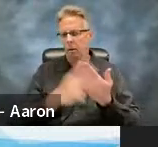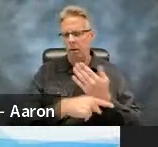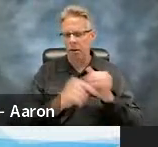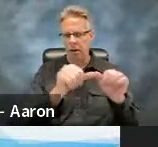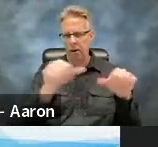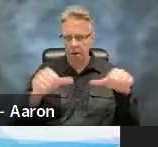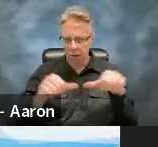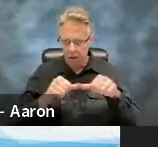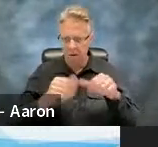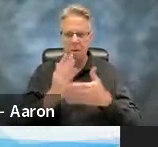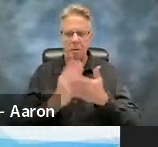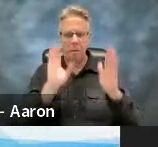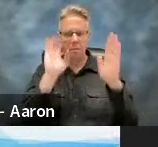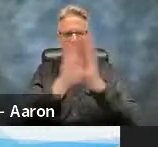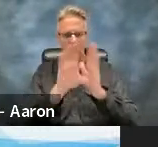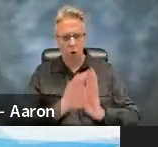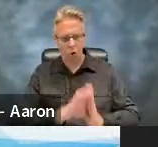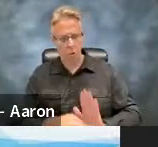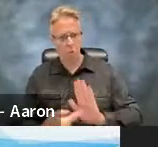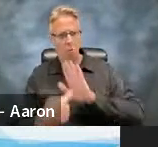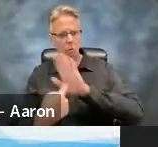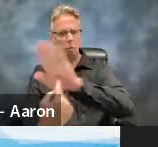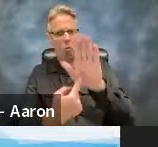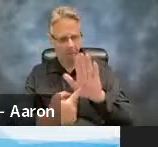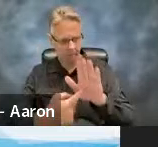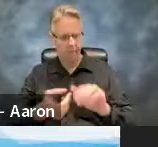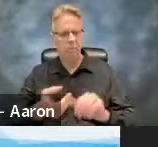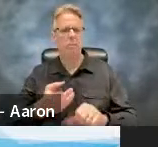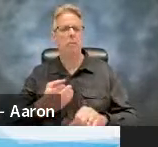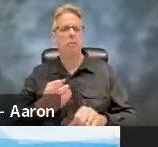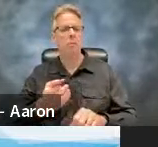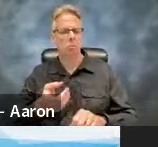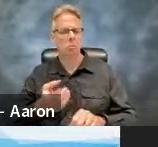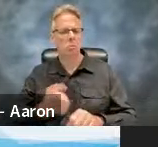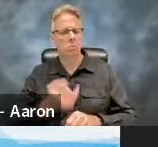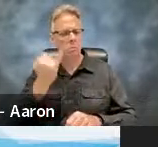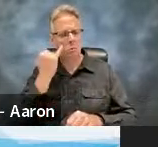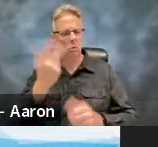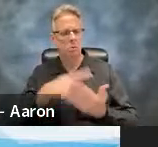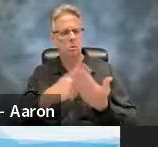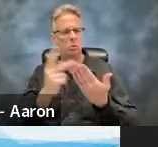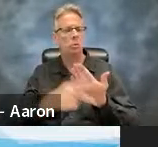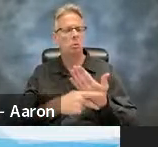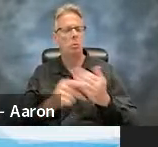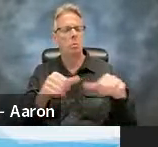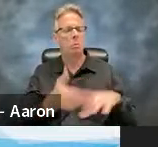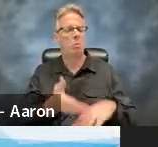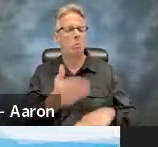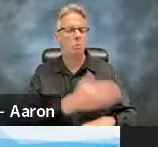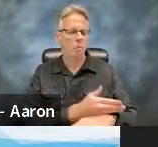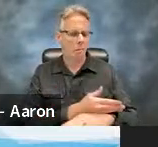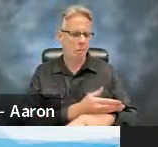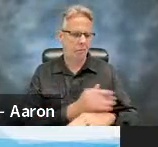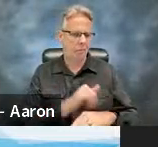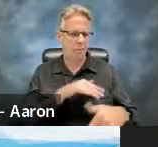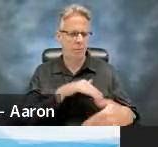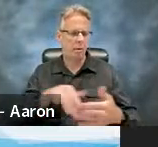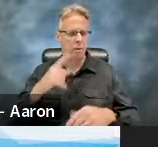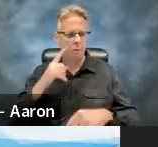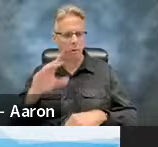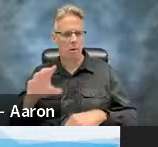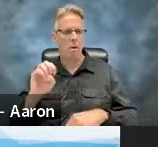with some graphics to describe the program area improvements that will be studied in the supplemental